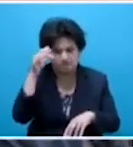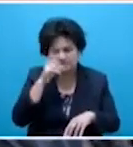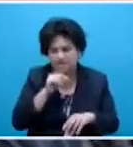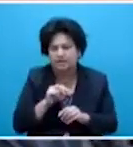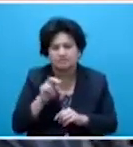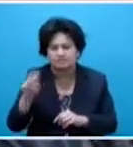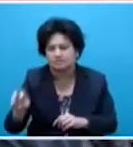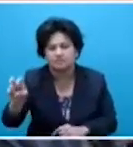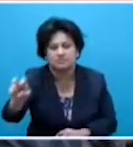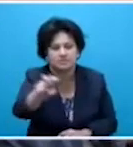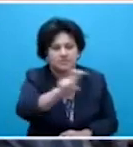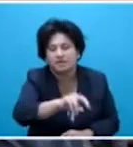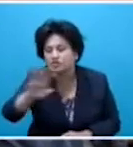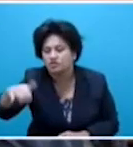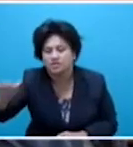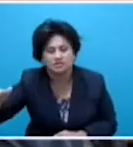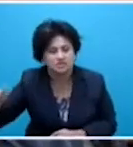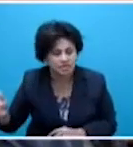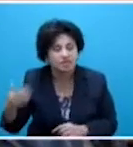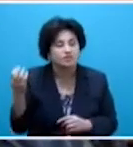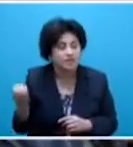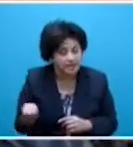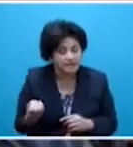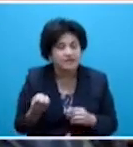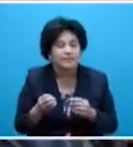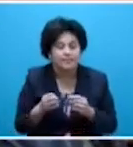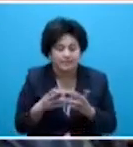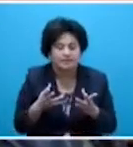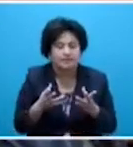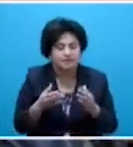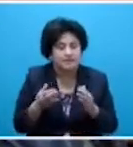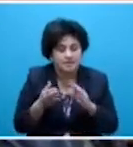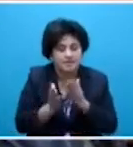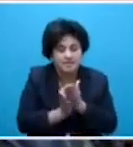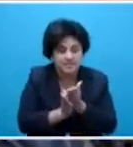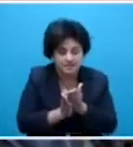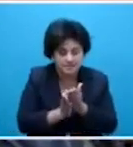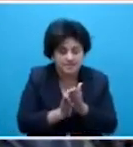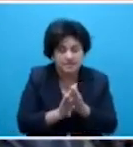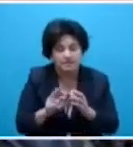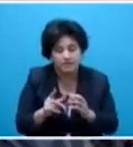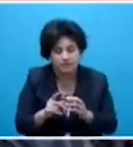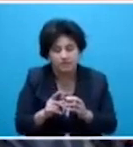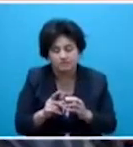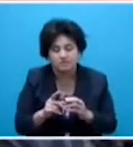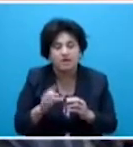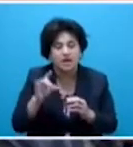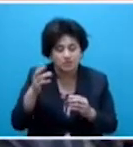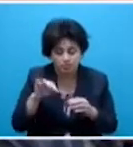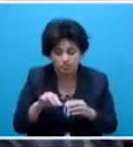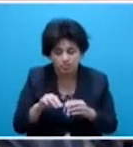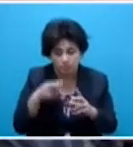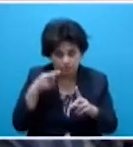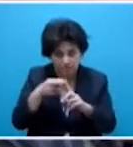The latest specialist outreach services as we speak have just been completed for Tailevu, Nandrangana